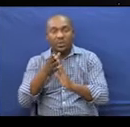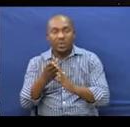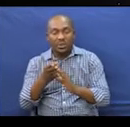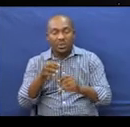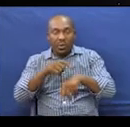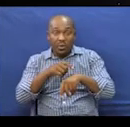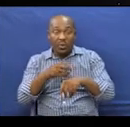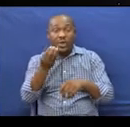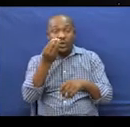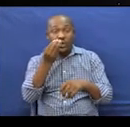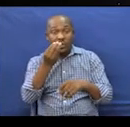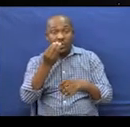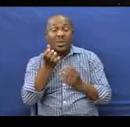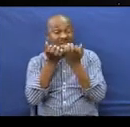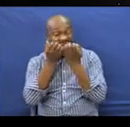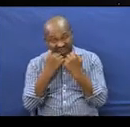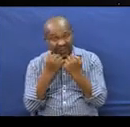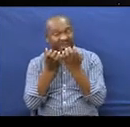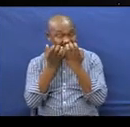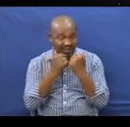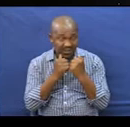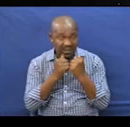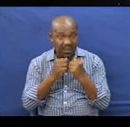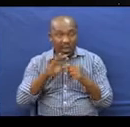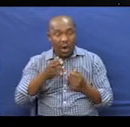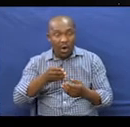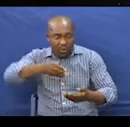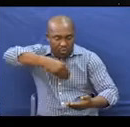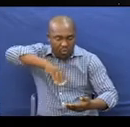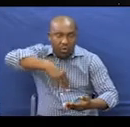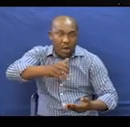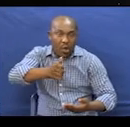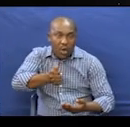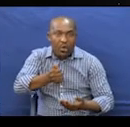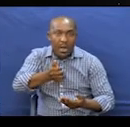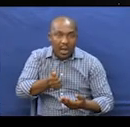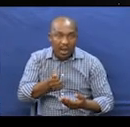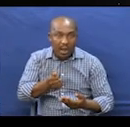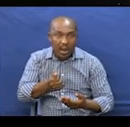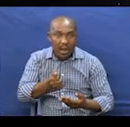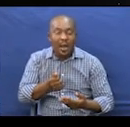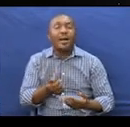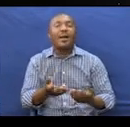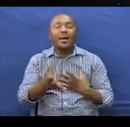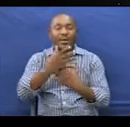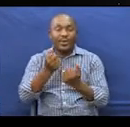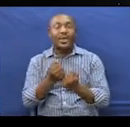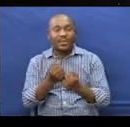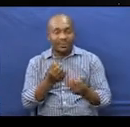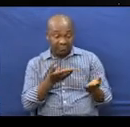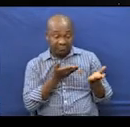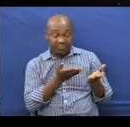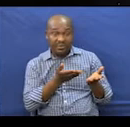eat maize, or when we make it flour and cook ugali, when now we are going to get what? Carbohydrate.